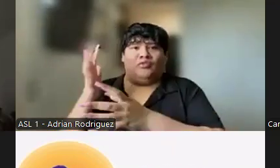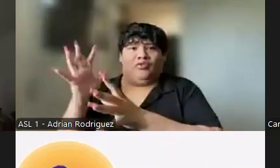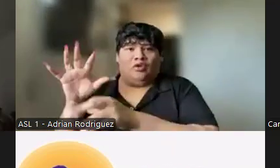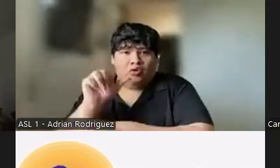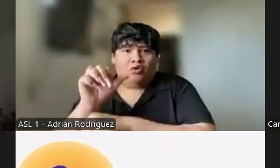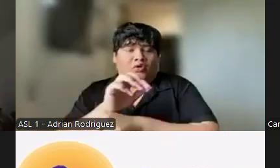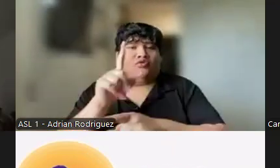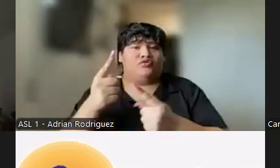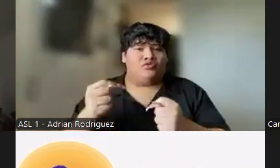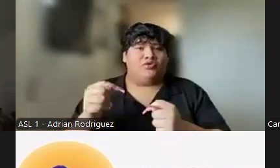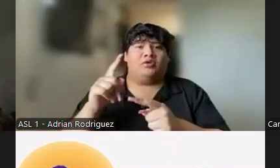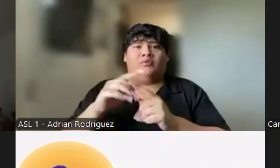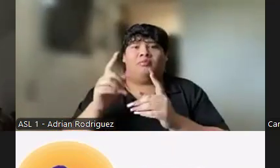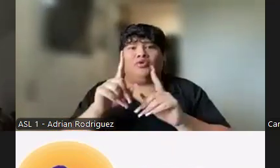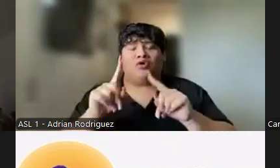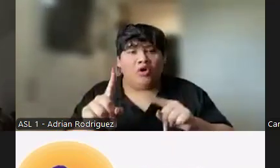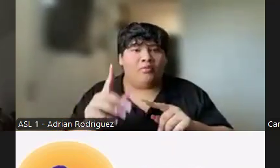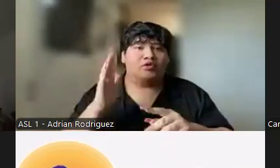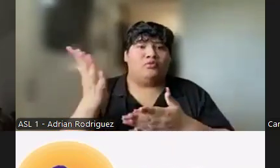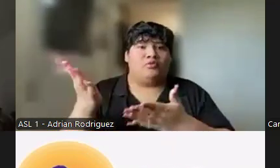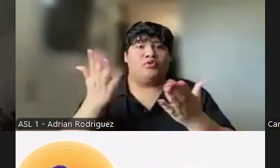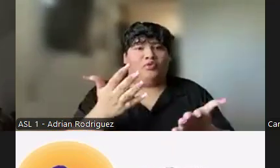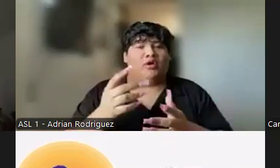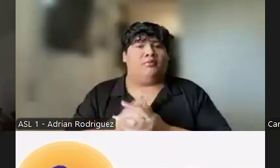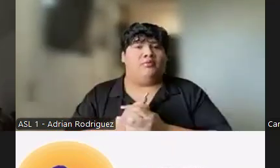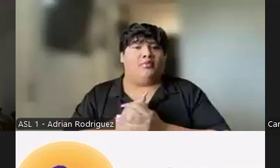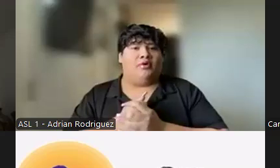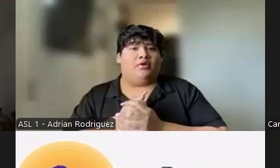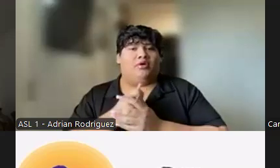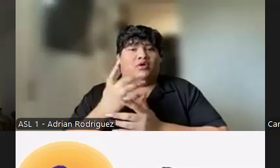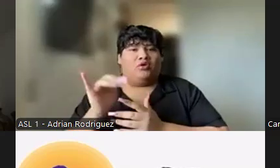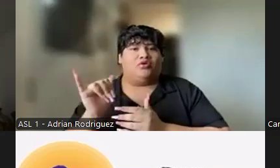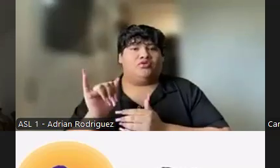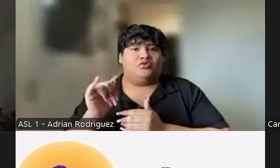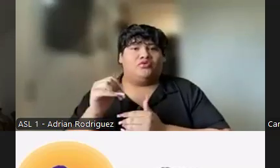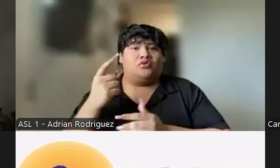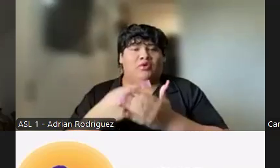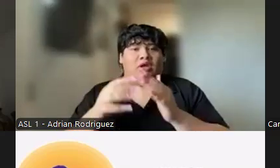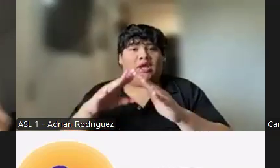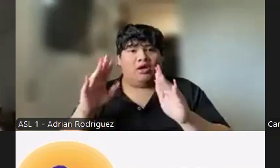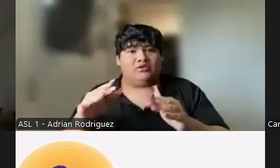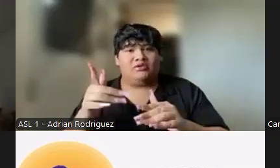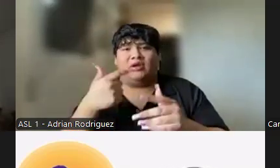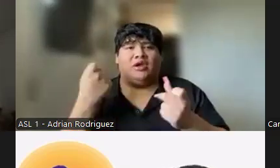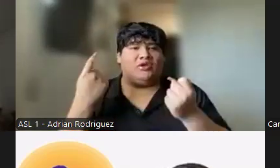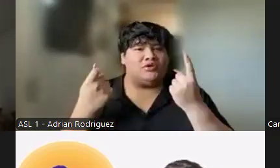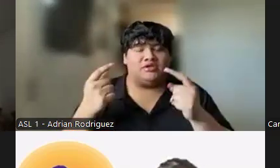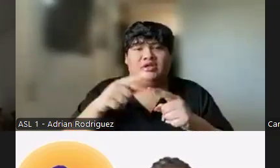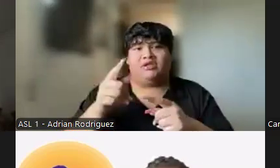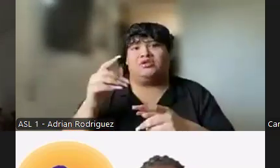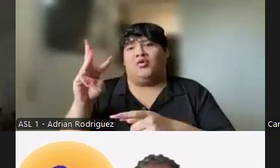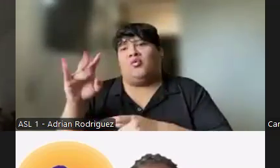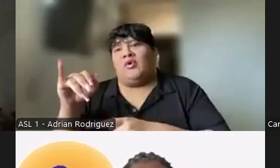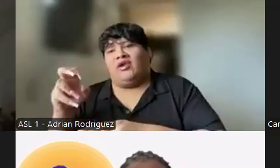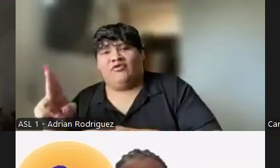comments, and just wanted to note a couple of things maybe that you already hadn't brought up that are also kind of housing related. Again, these things are all like, some of these are waivers, some of